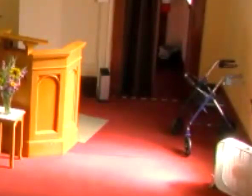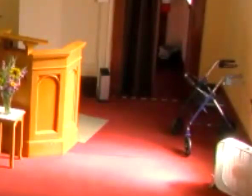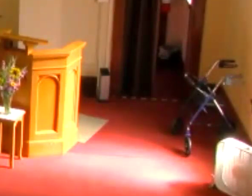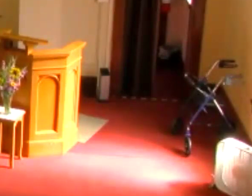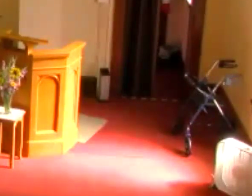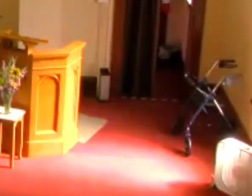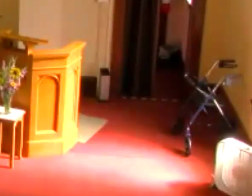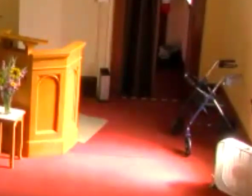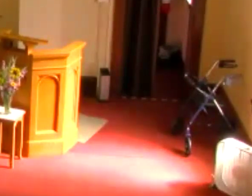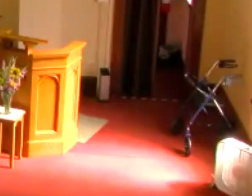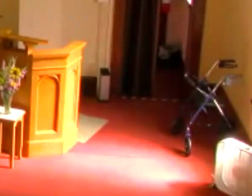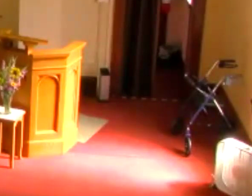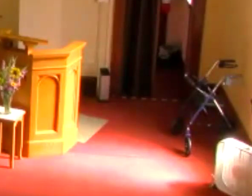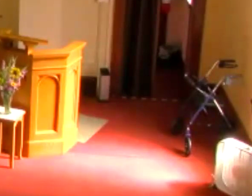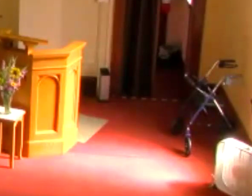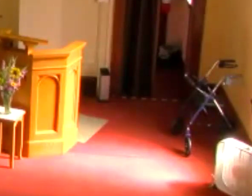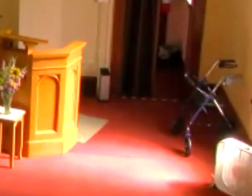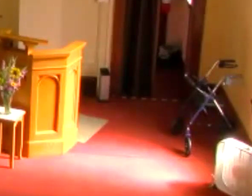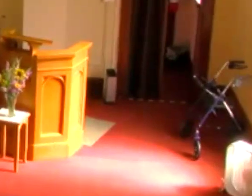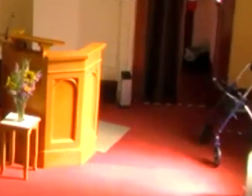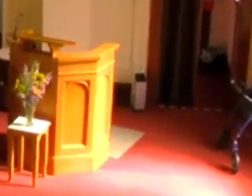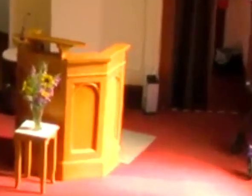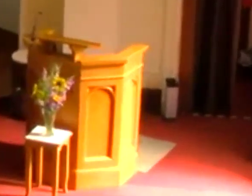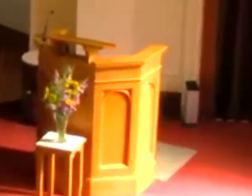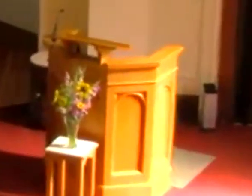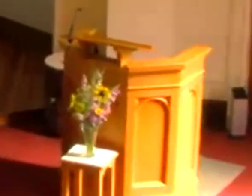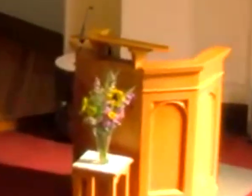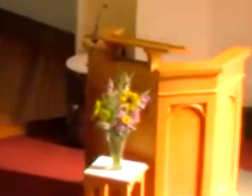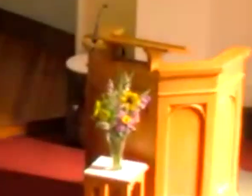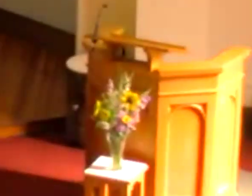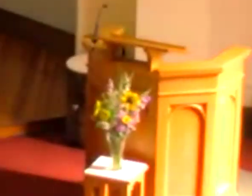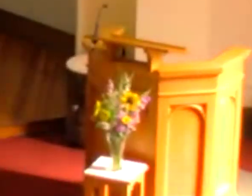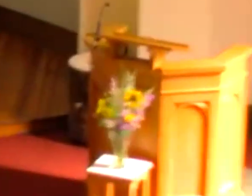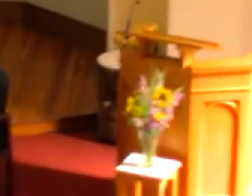Oh, that's half plate. Okay. Oh.